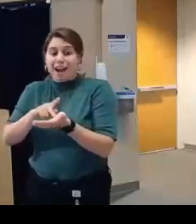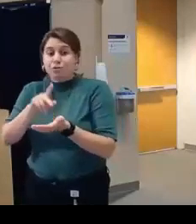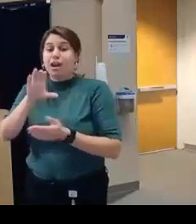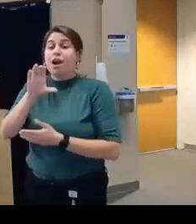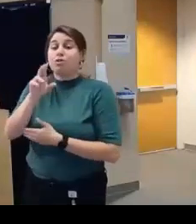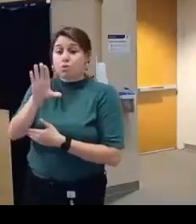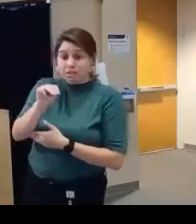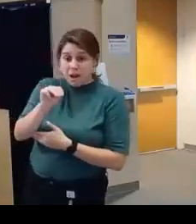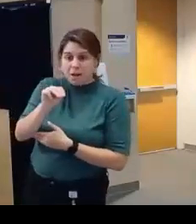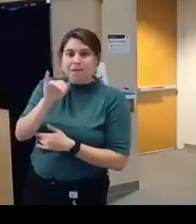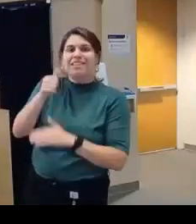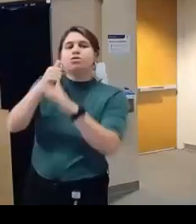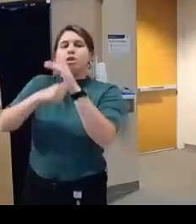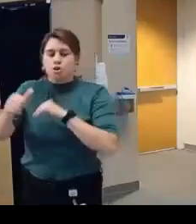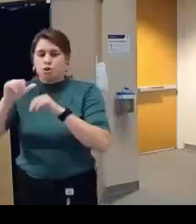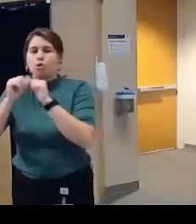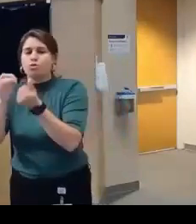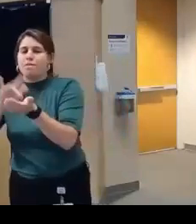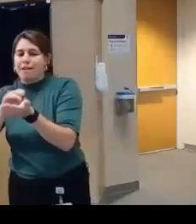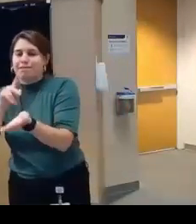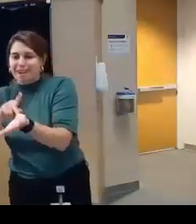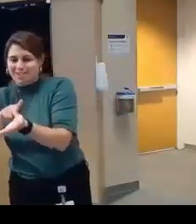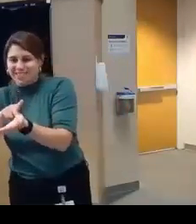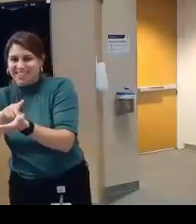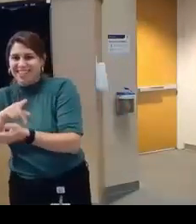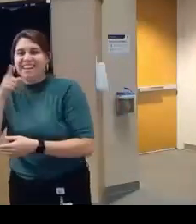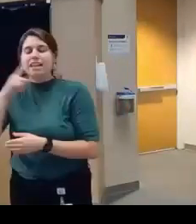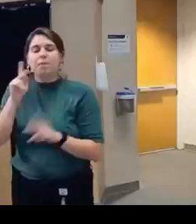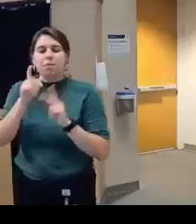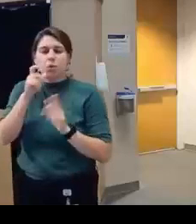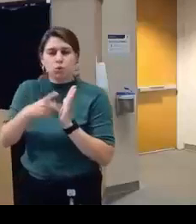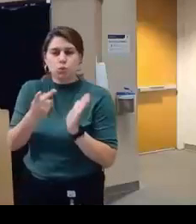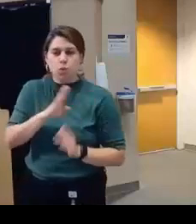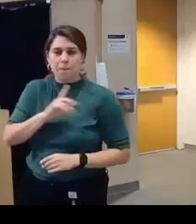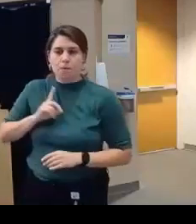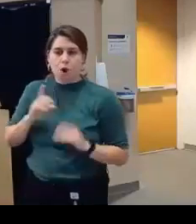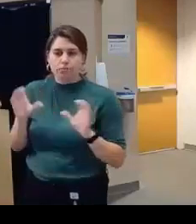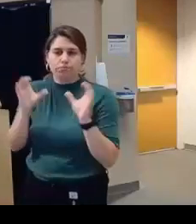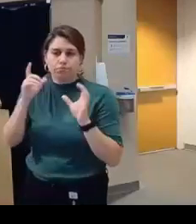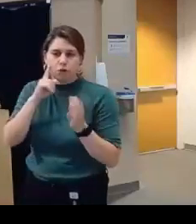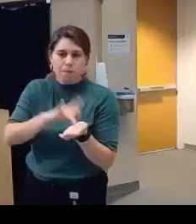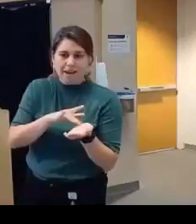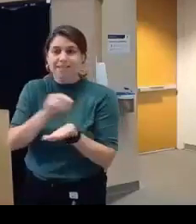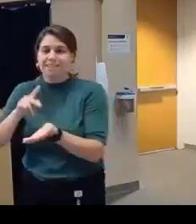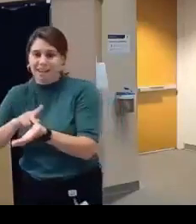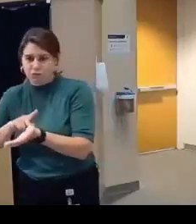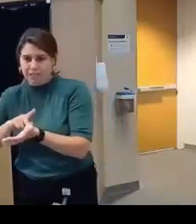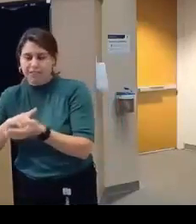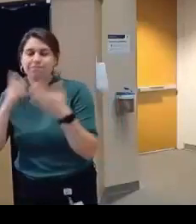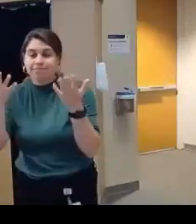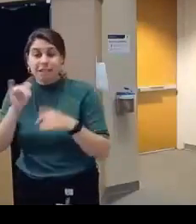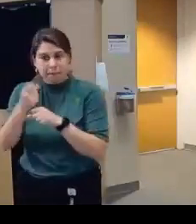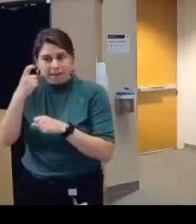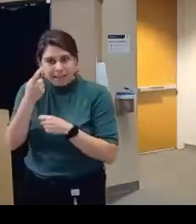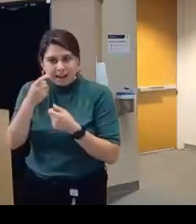Medicine and Psychiatry, which is the conference for people who are dual boarded in medicine and psychiatry. So it made sense, again, to